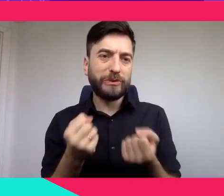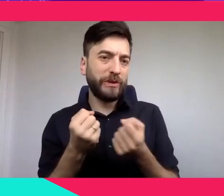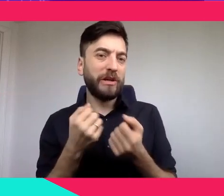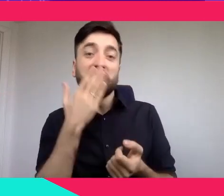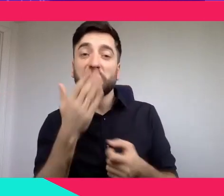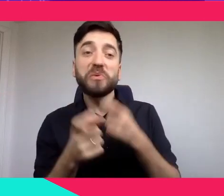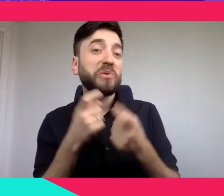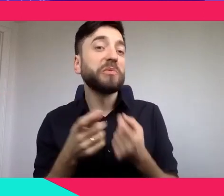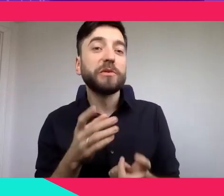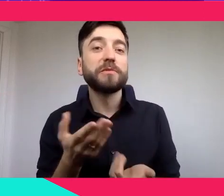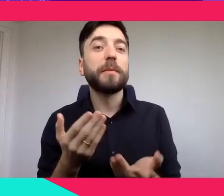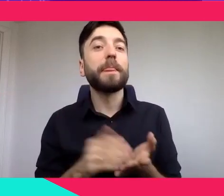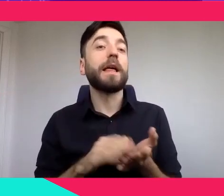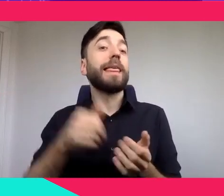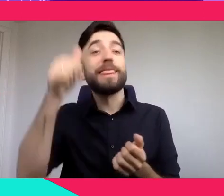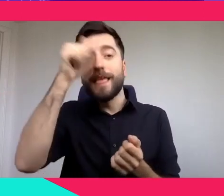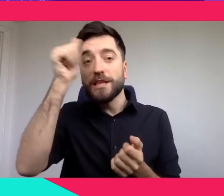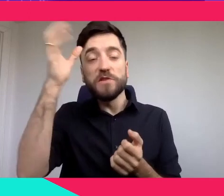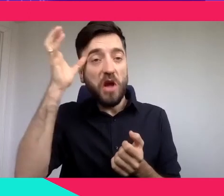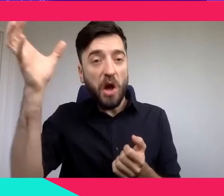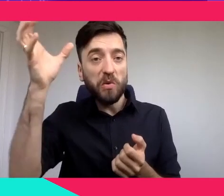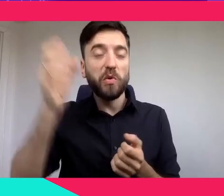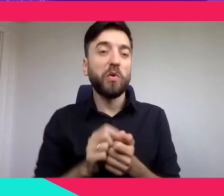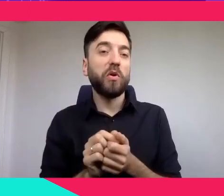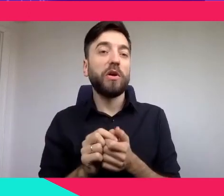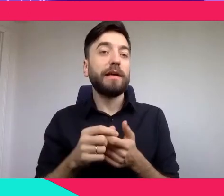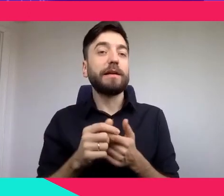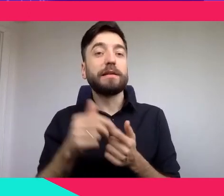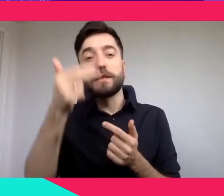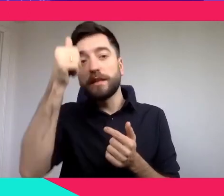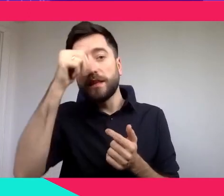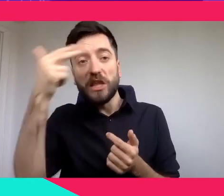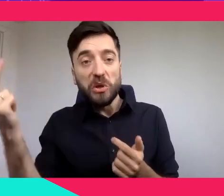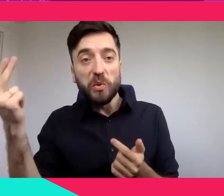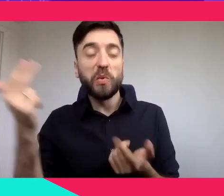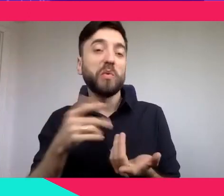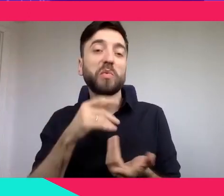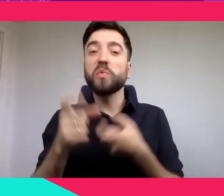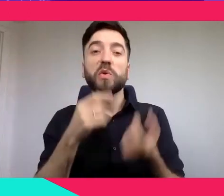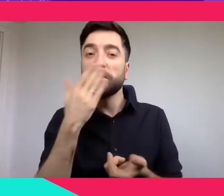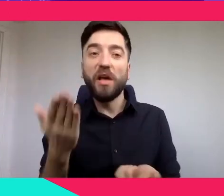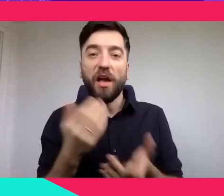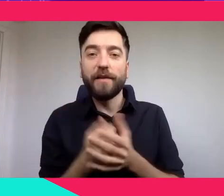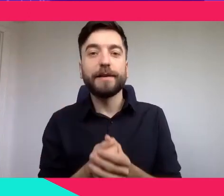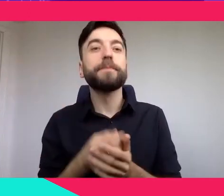have introduced, inspired by many other great colleague museums around the world, is